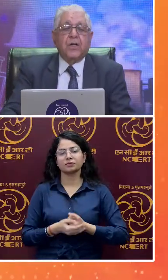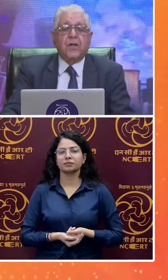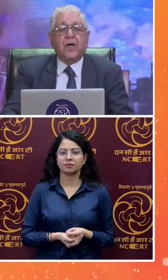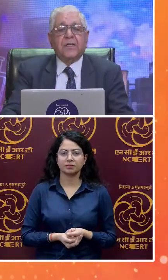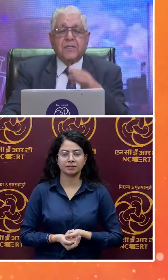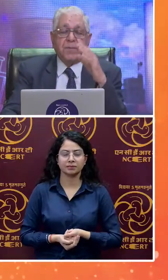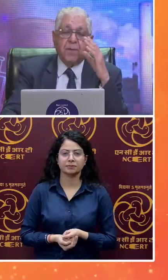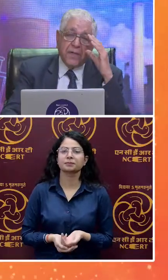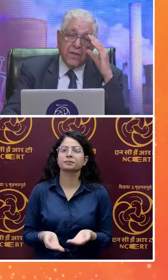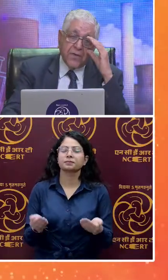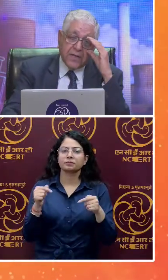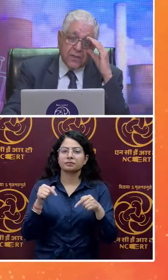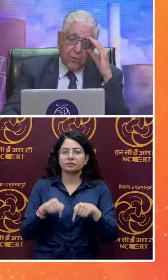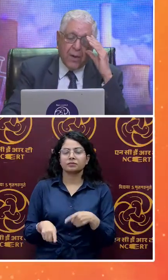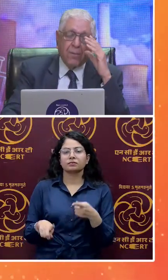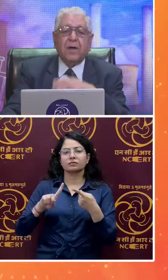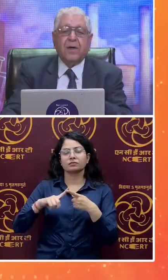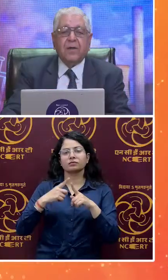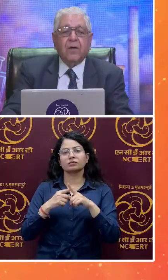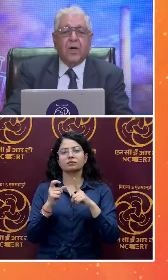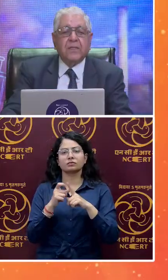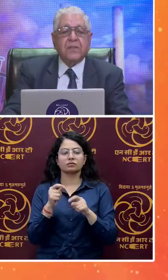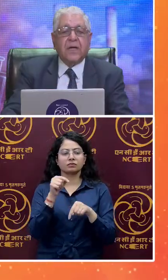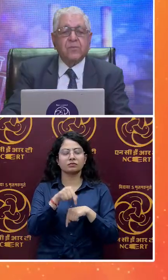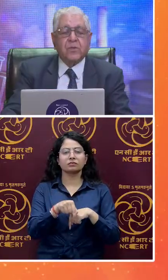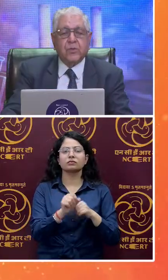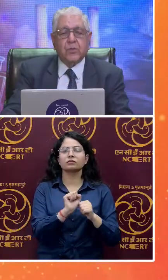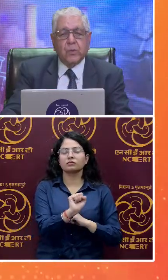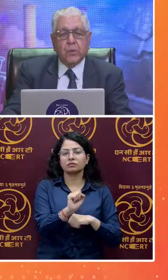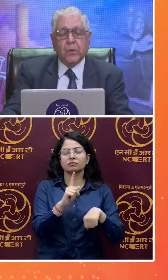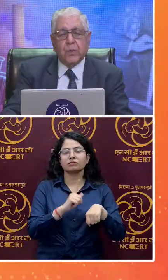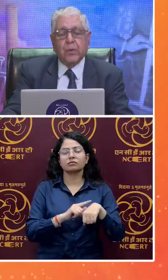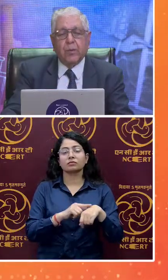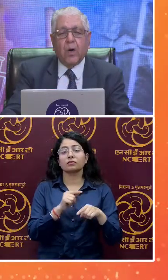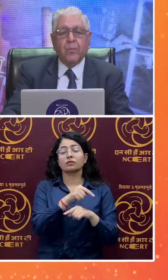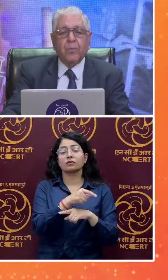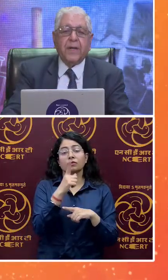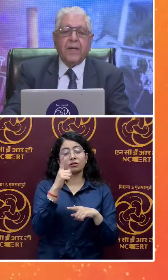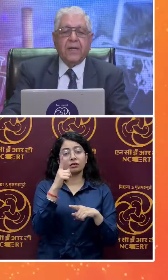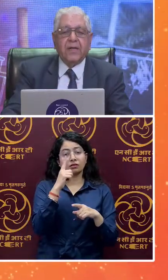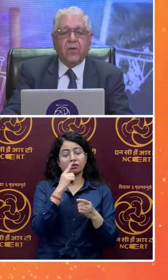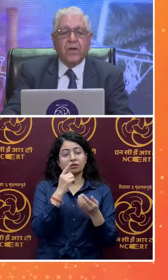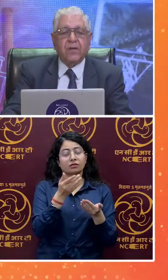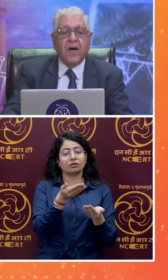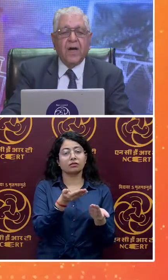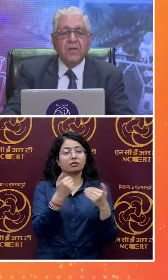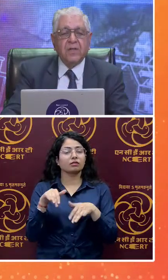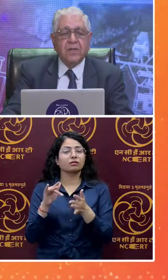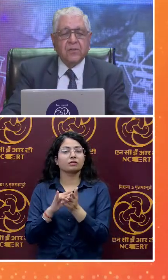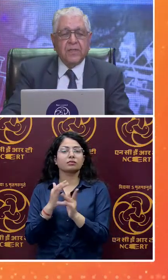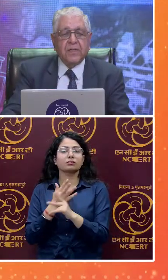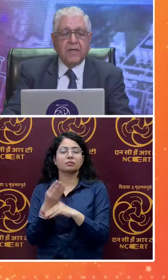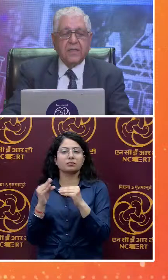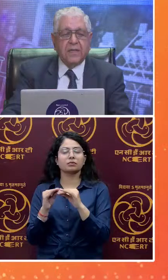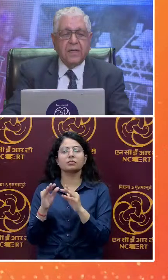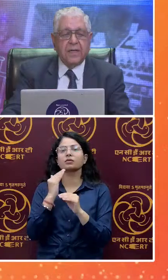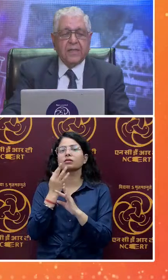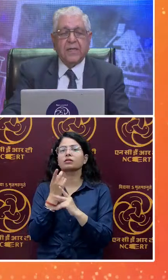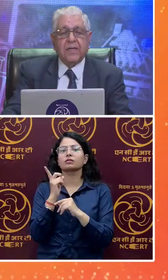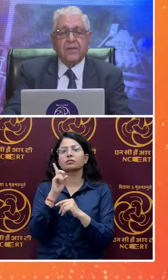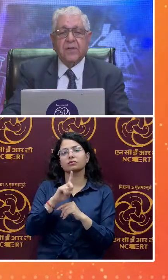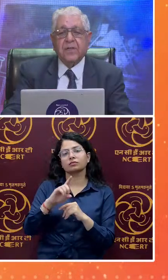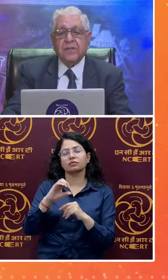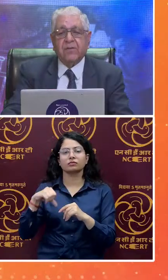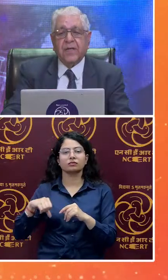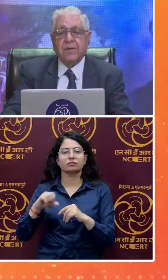So, now the experimental phase of Bhabha, once he comes to Bombay in 1945, So, these are the next